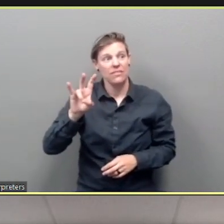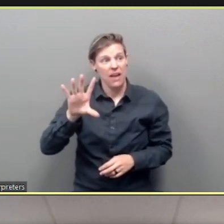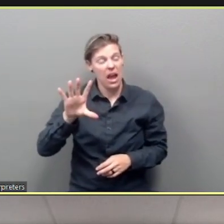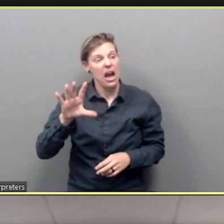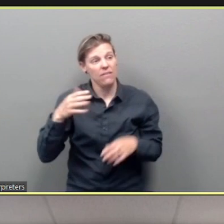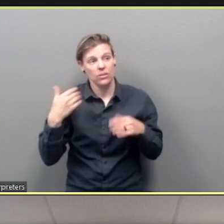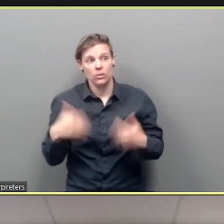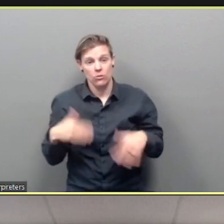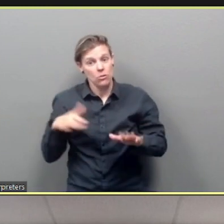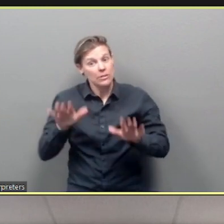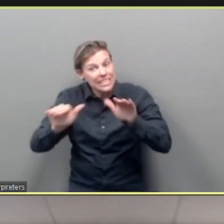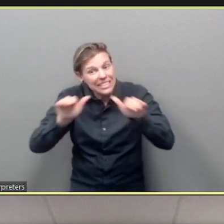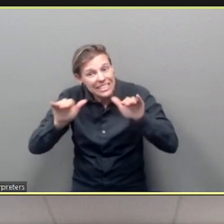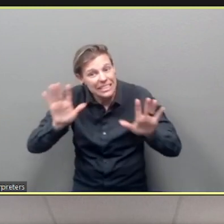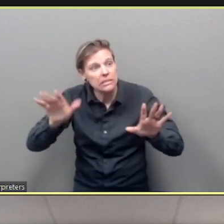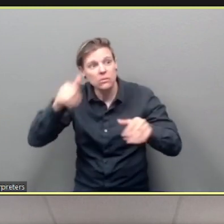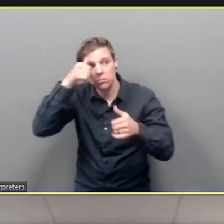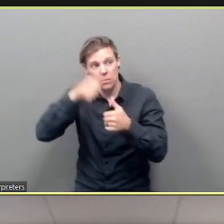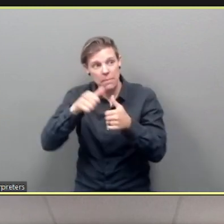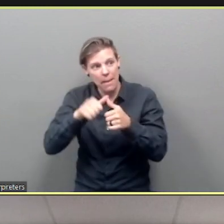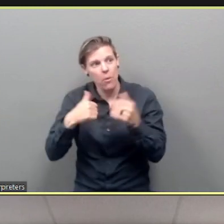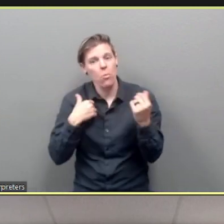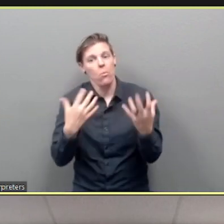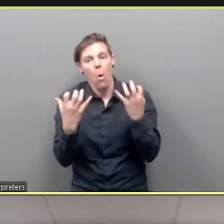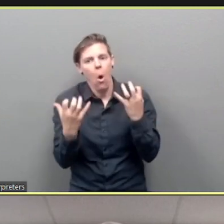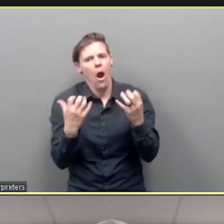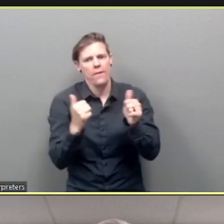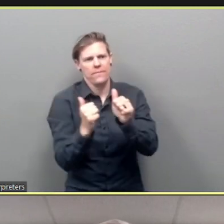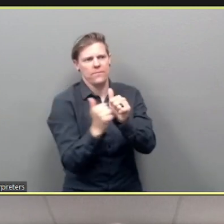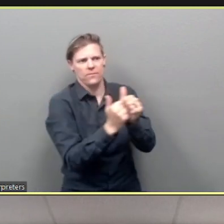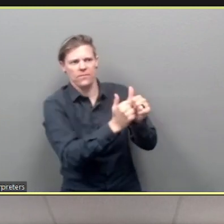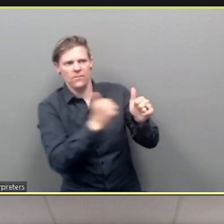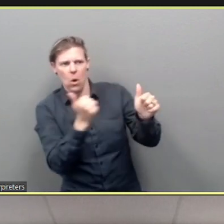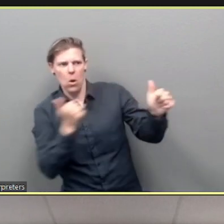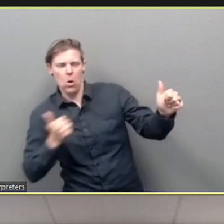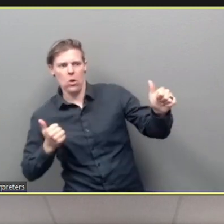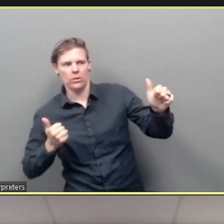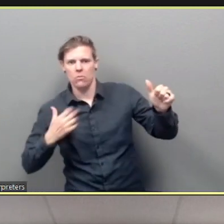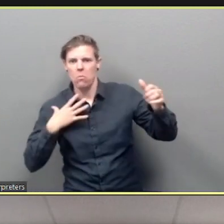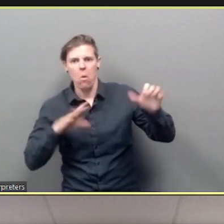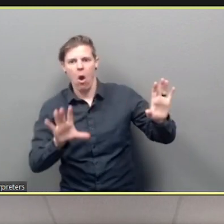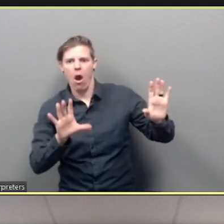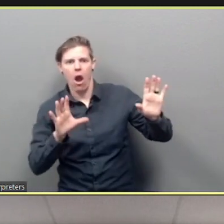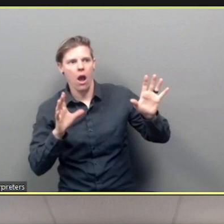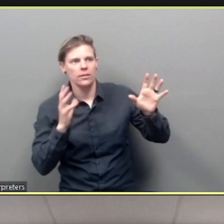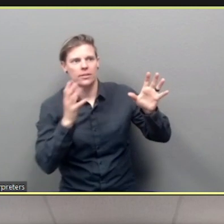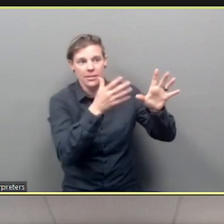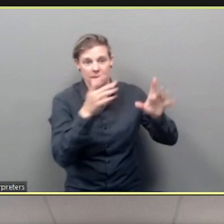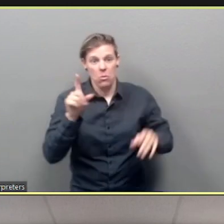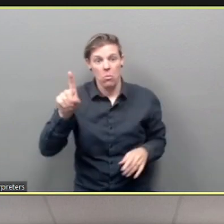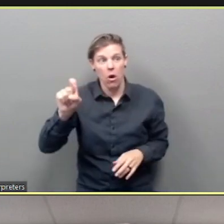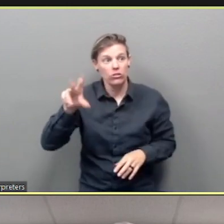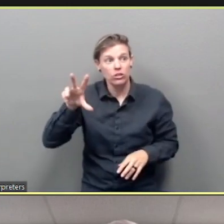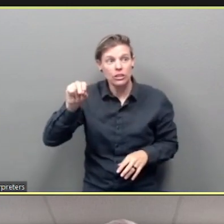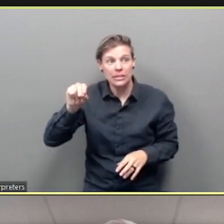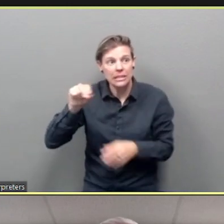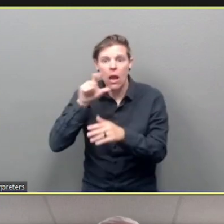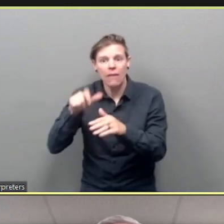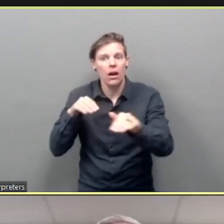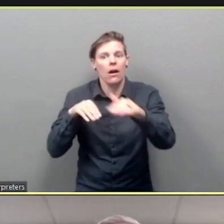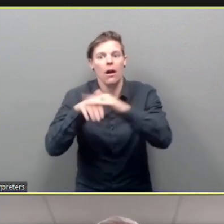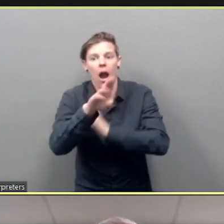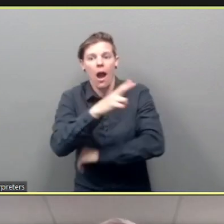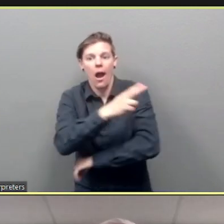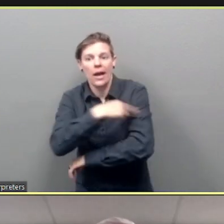remember, that's like avoidance of 130 hospitalizations. Memorial Medical Center, almost to 100. Guadalupe